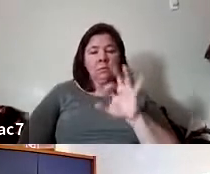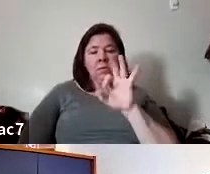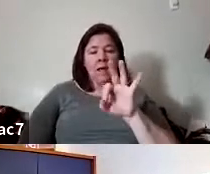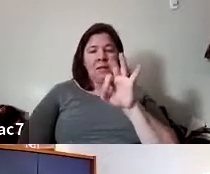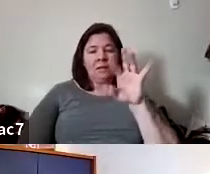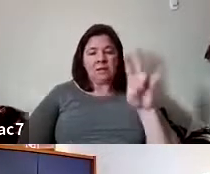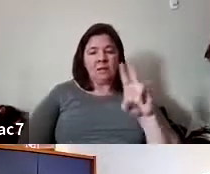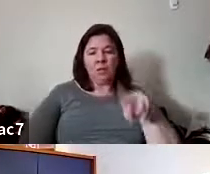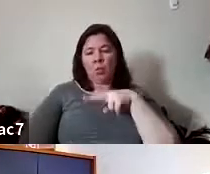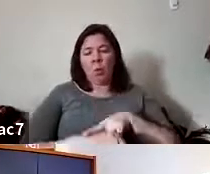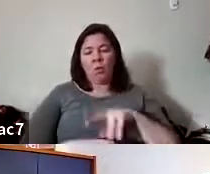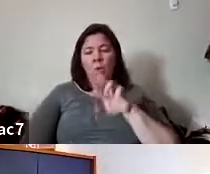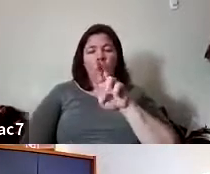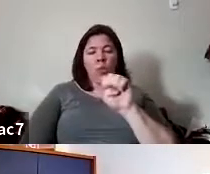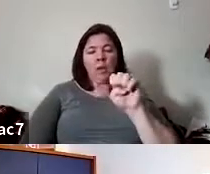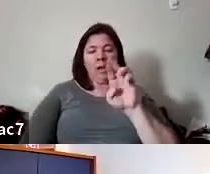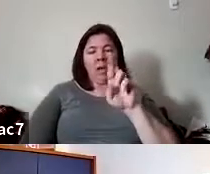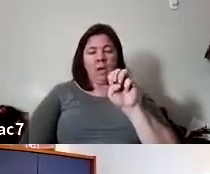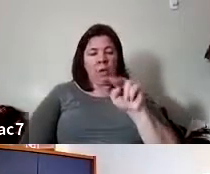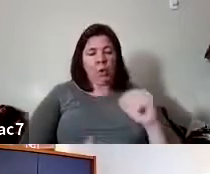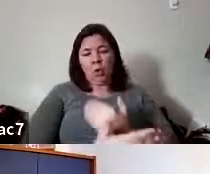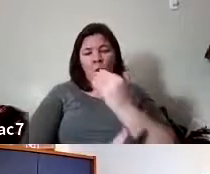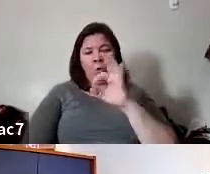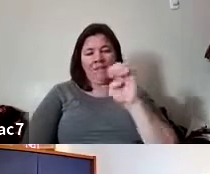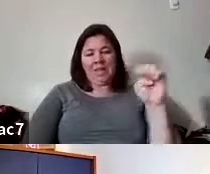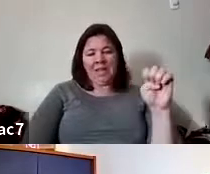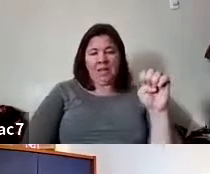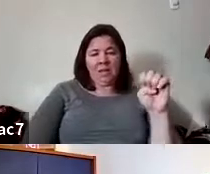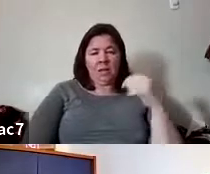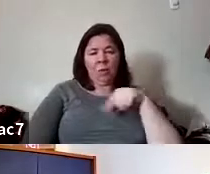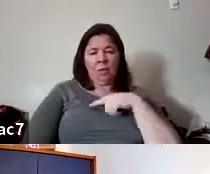That's normal renewal fees, what we've been told.